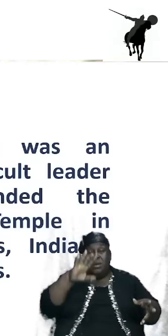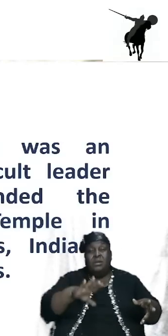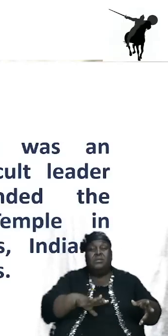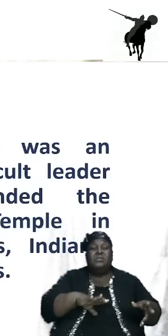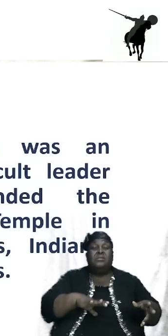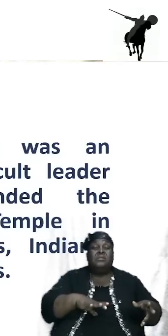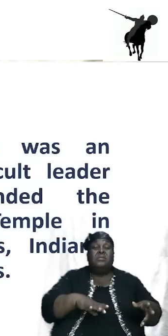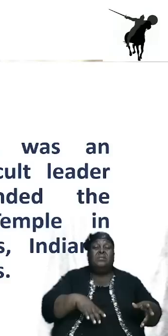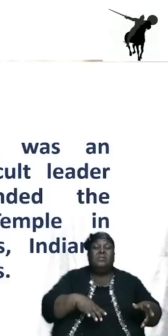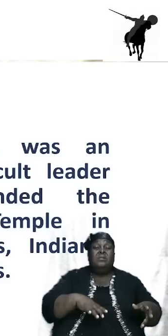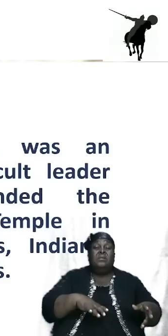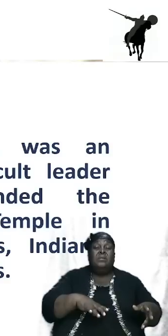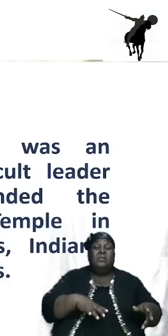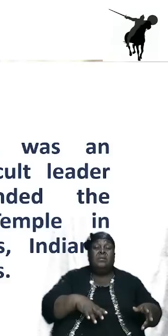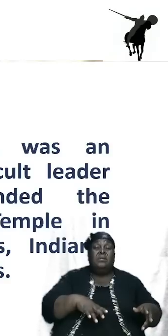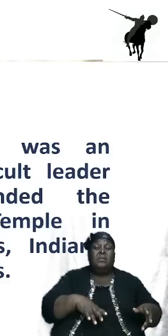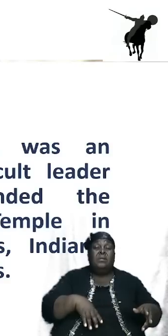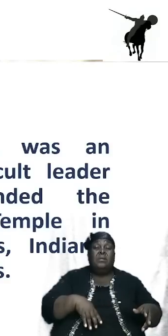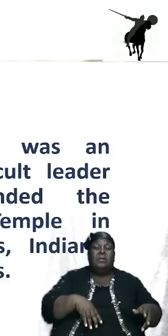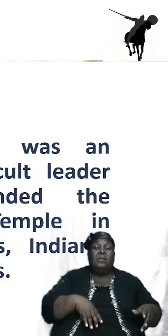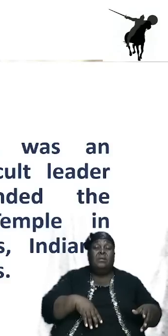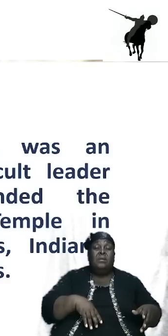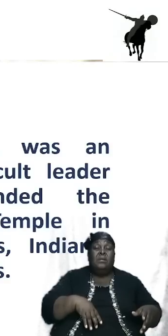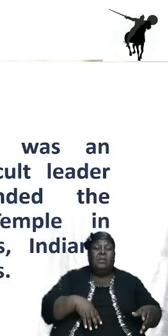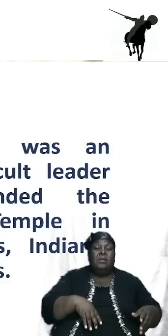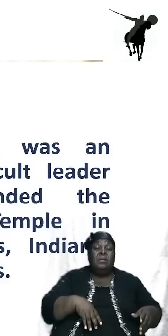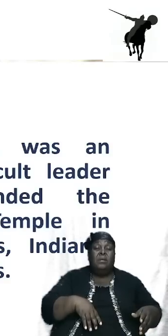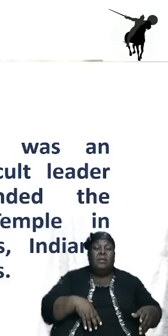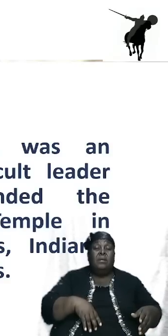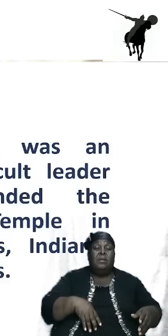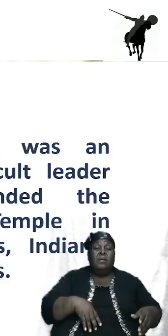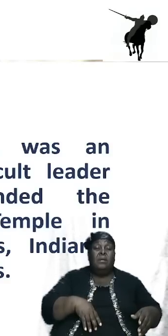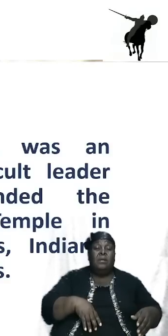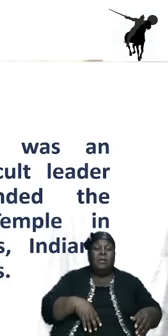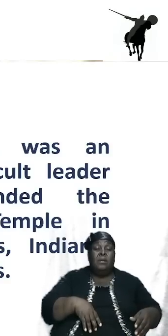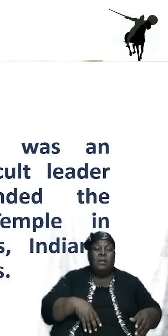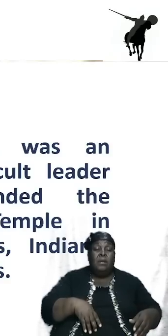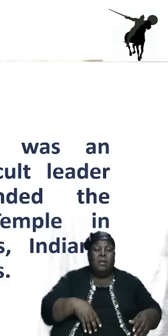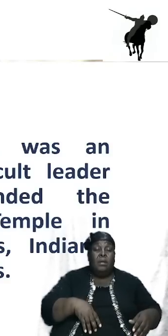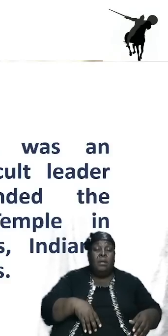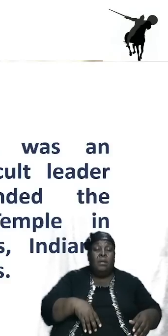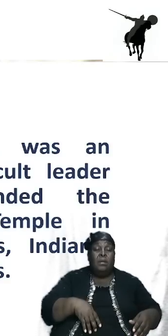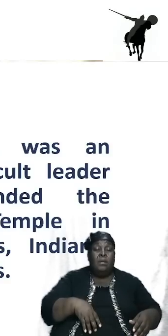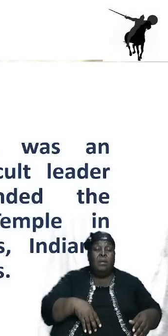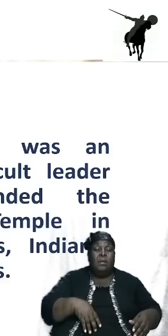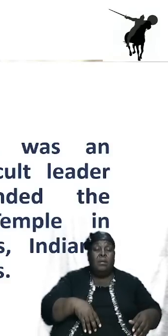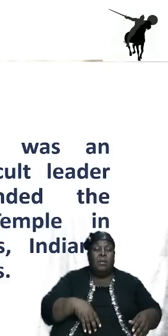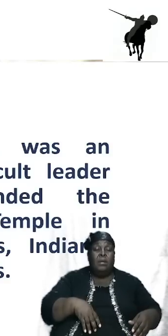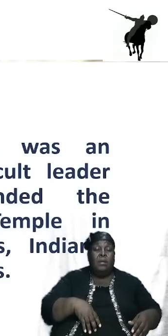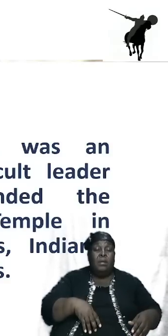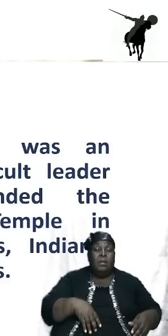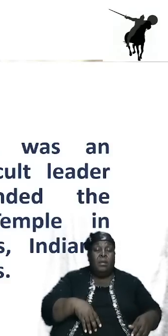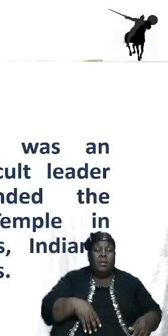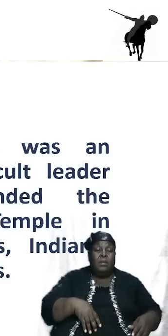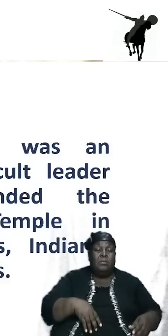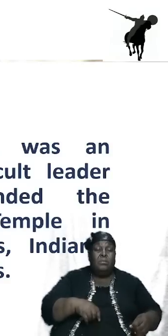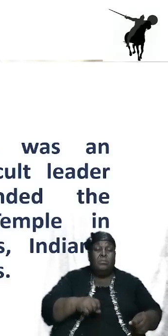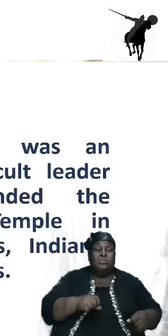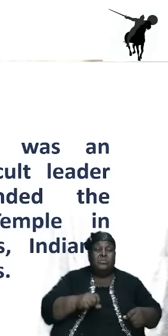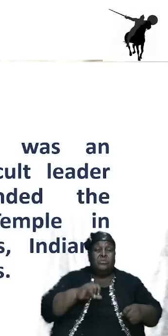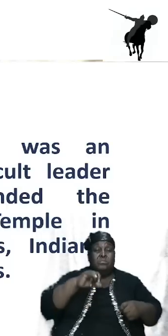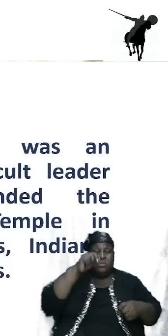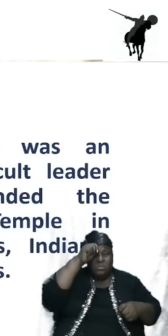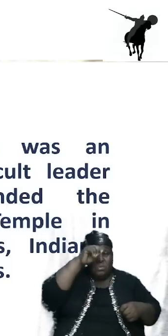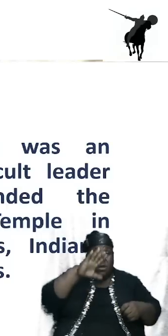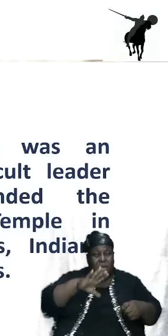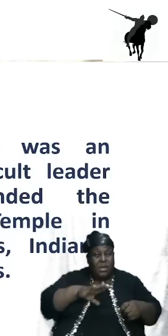you have to know the word of God for yourself, that you do not know anybody don't tell you foolishness. Jim Jones, first of all, ordered his